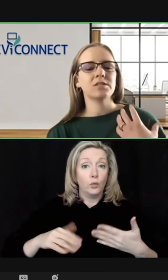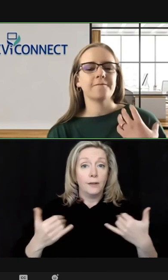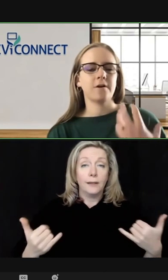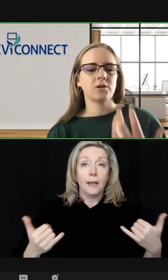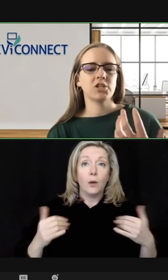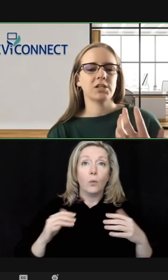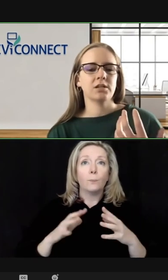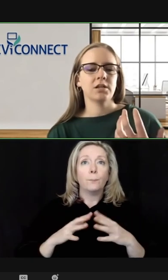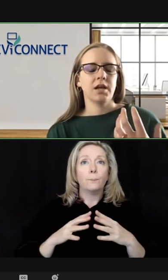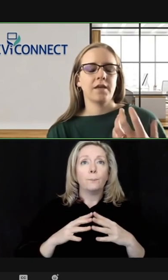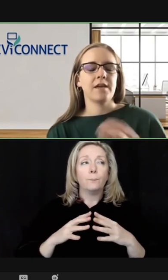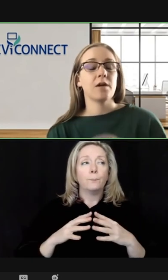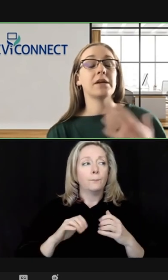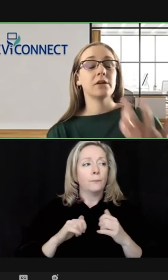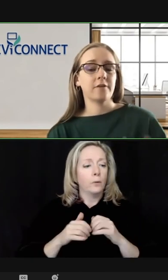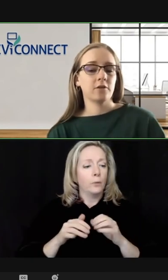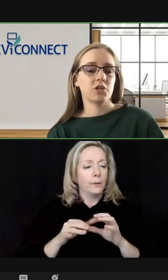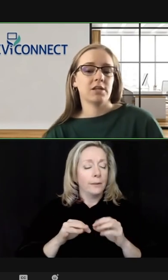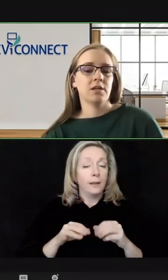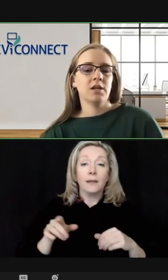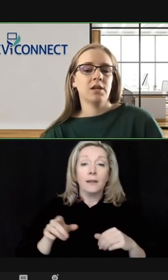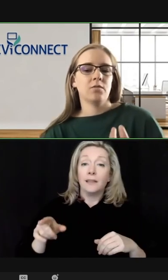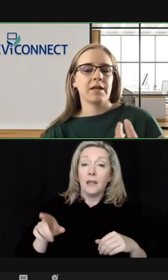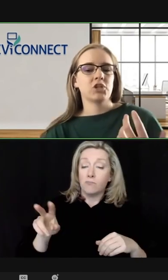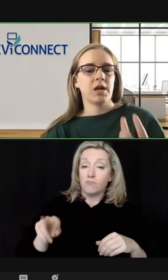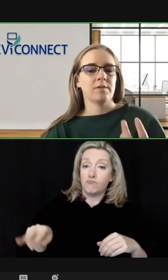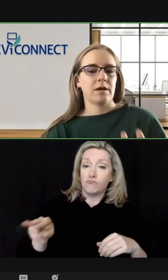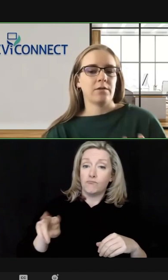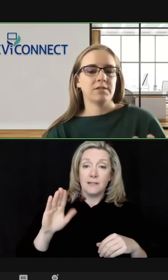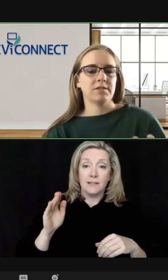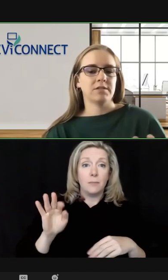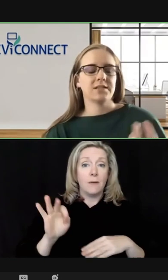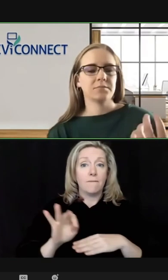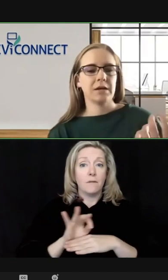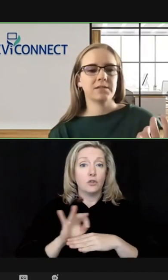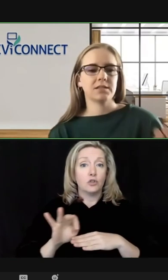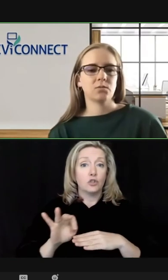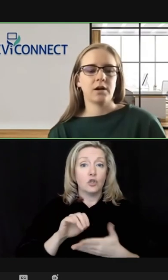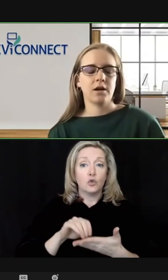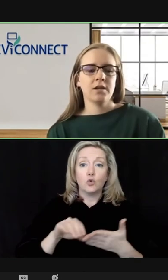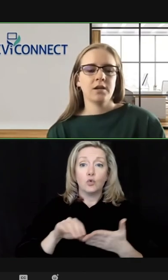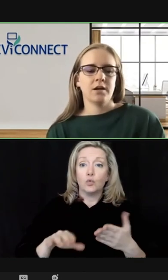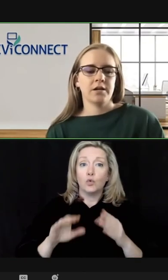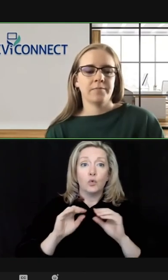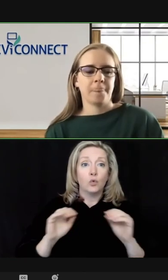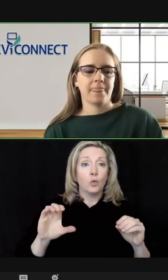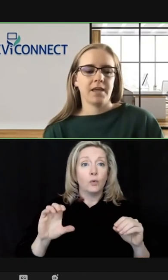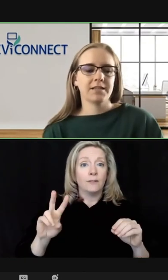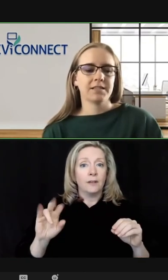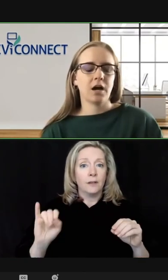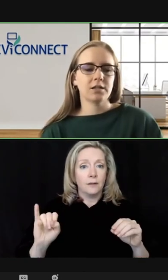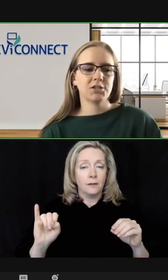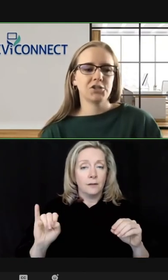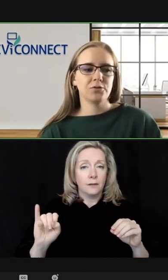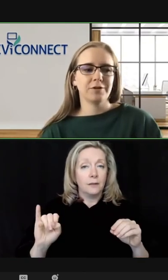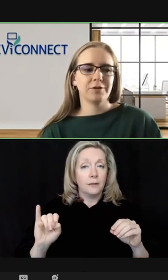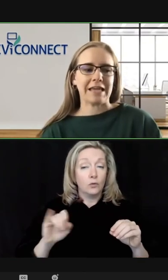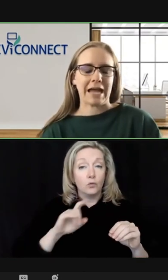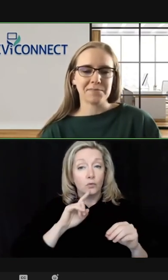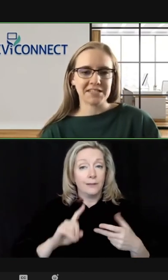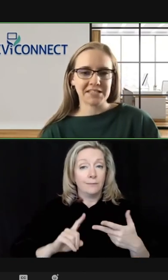they almost function and they appear to function like a child without CVI. Sometimes this is where it's